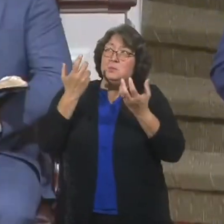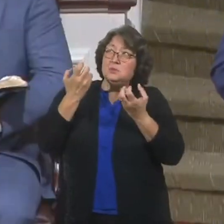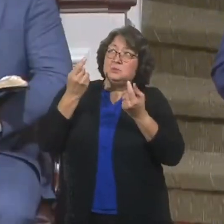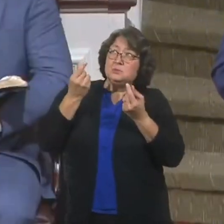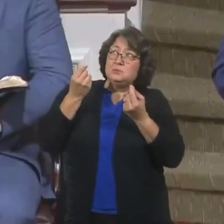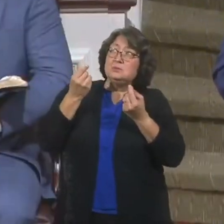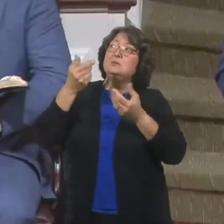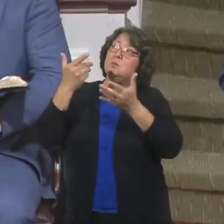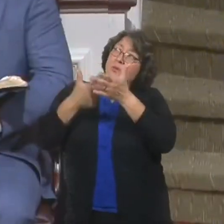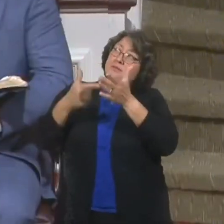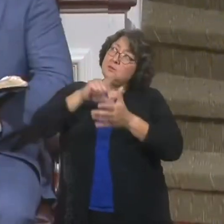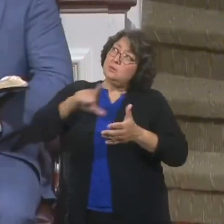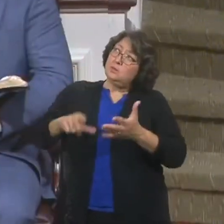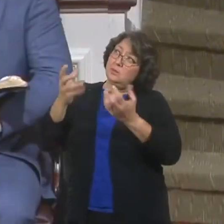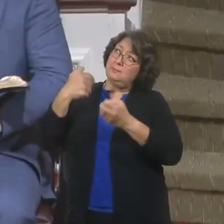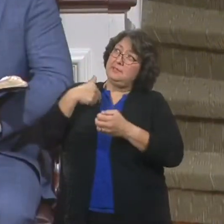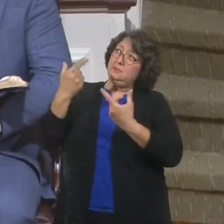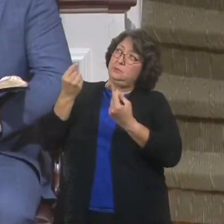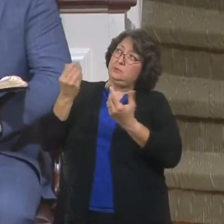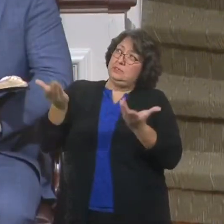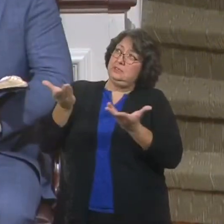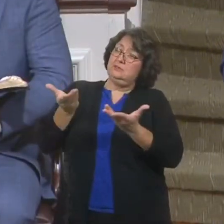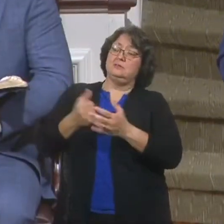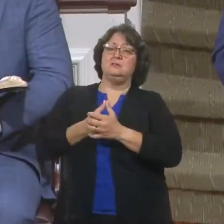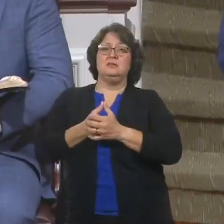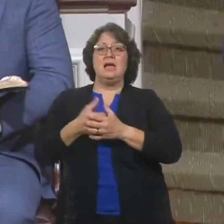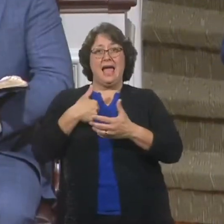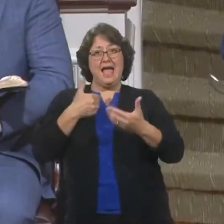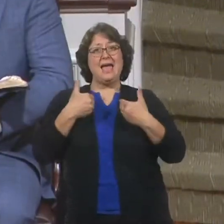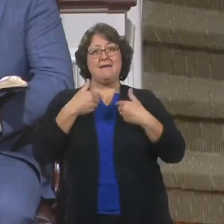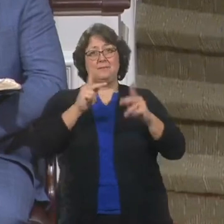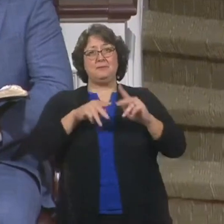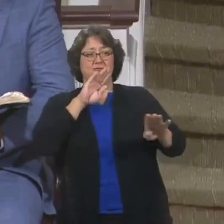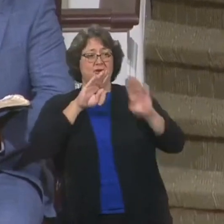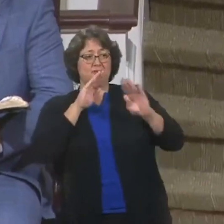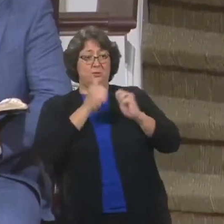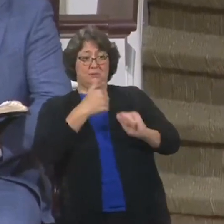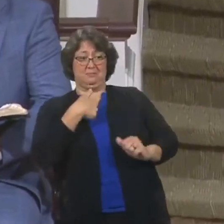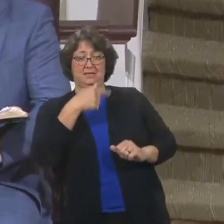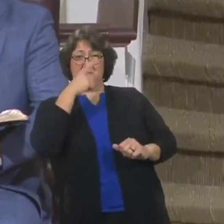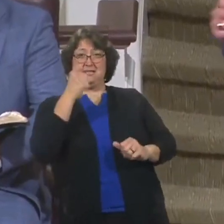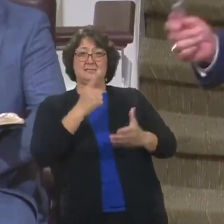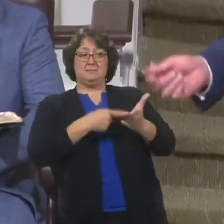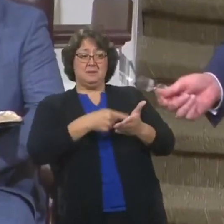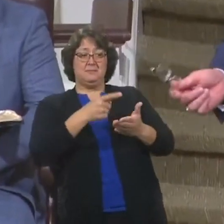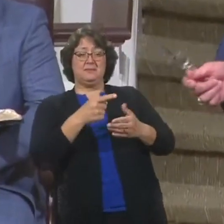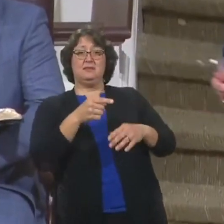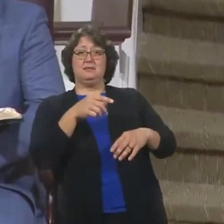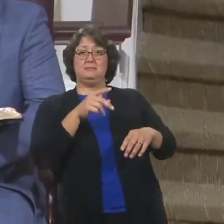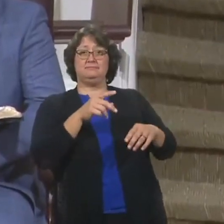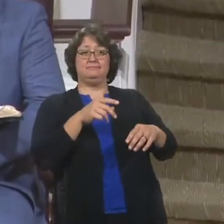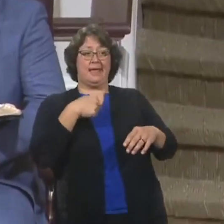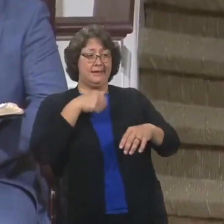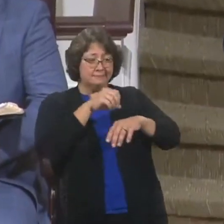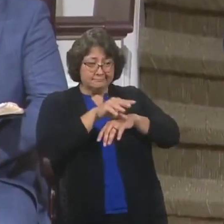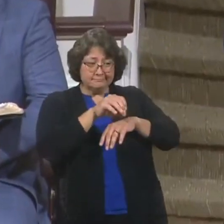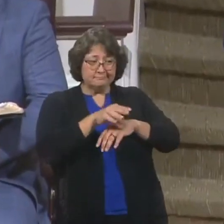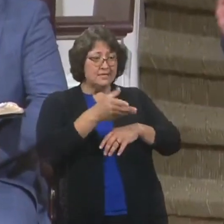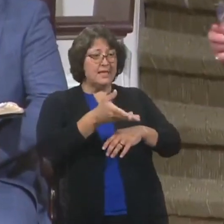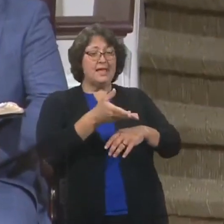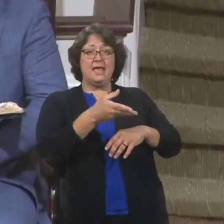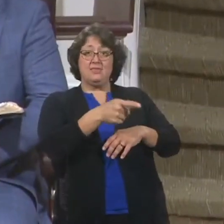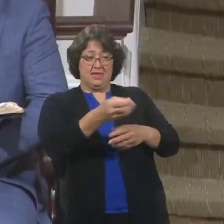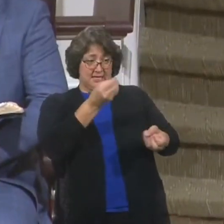here? I've gotten people really frustrated with me occasionally in counseling because they'll give me all kinds